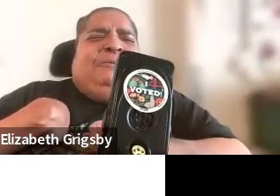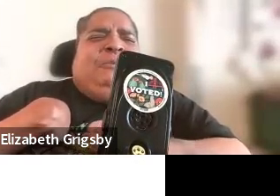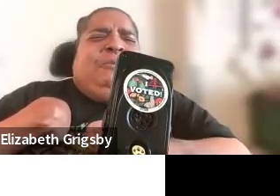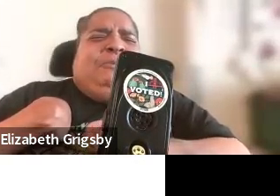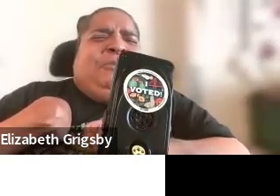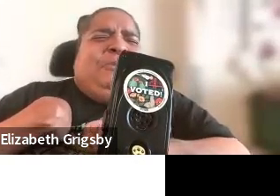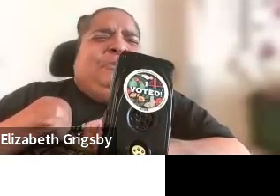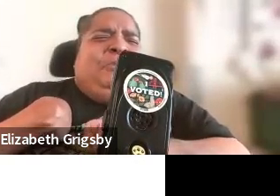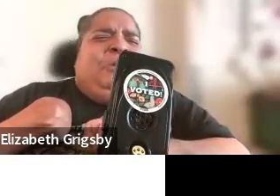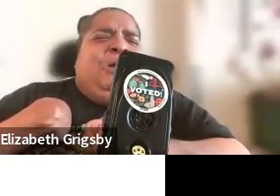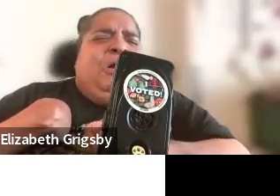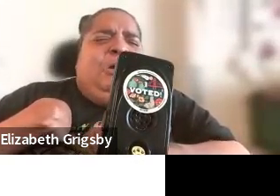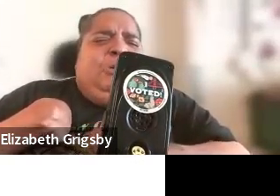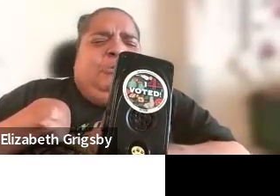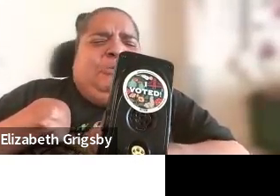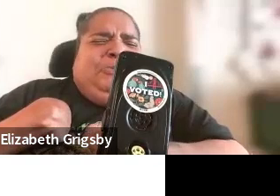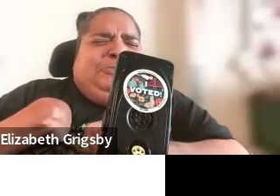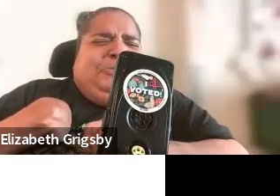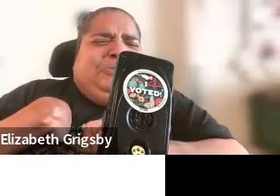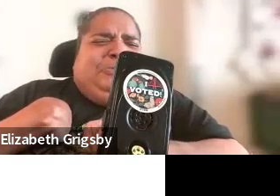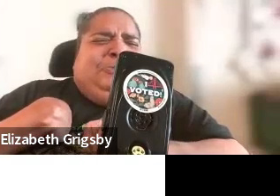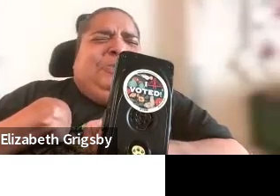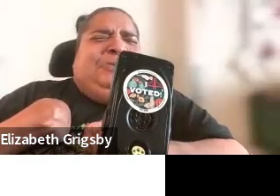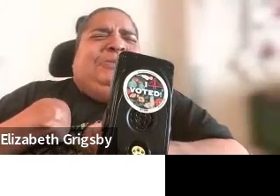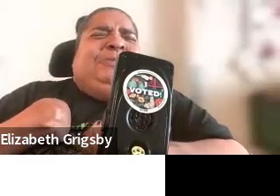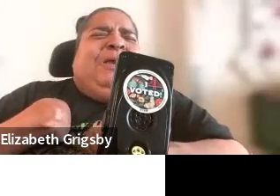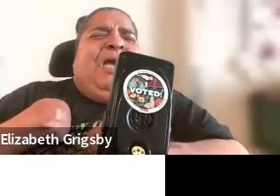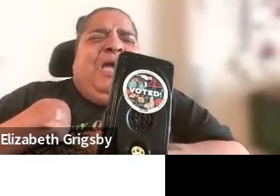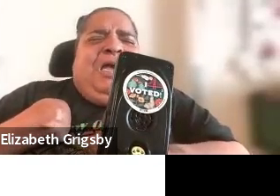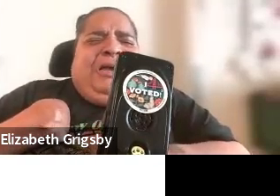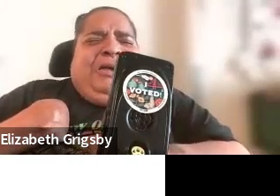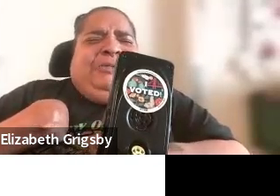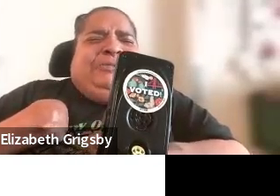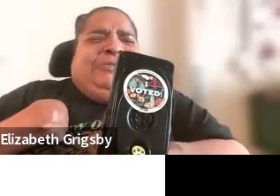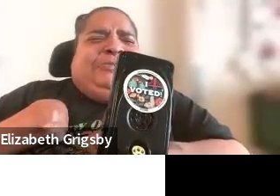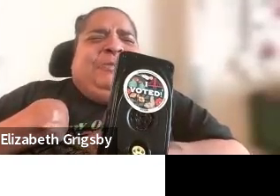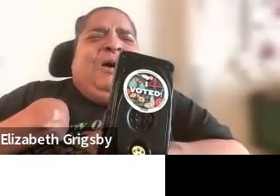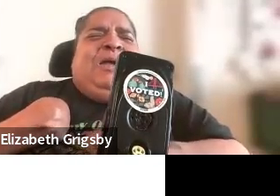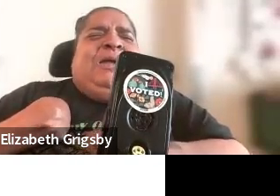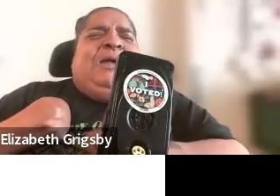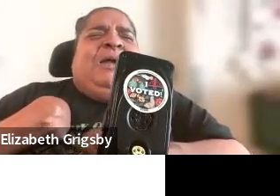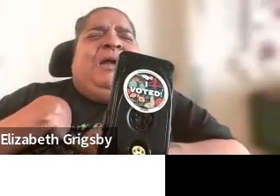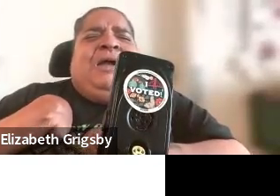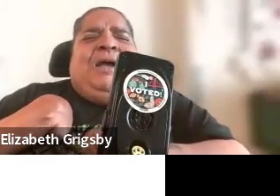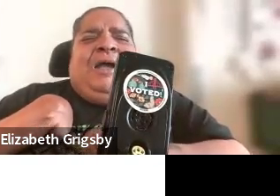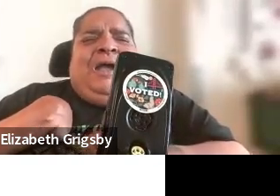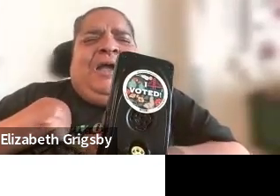advocate for people with disabilities. Because